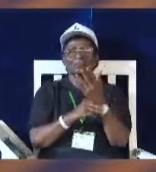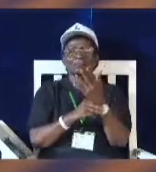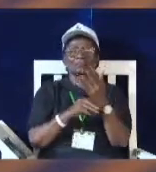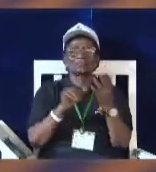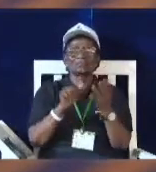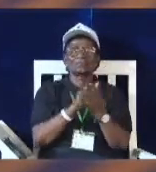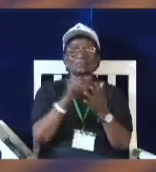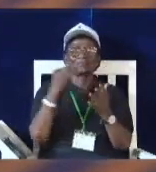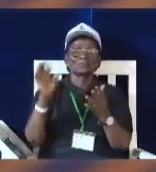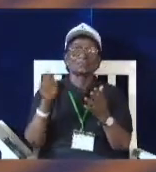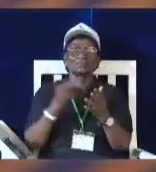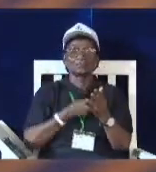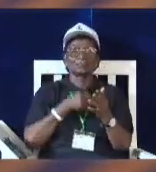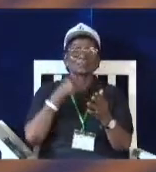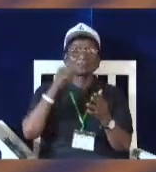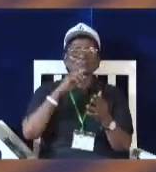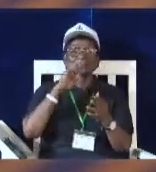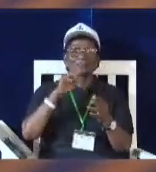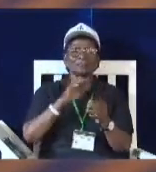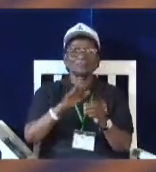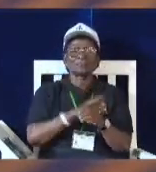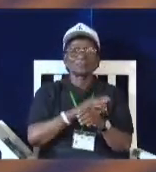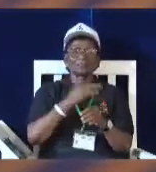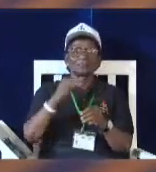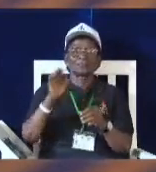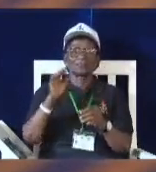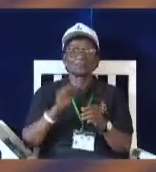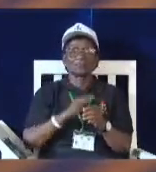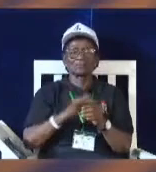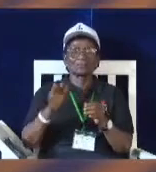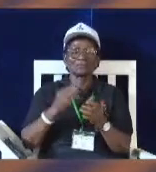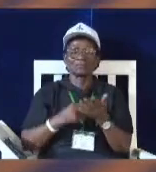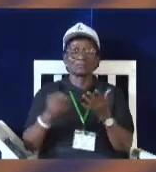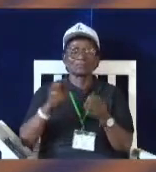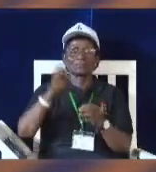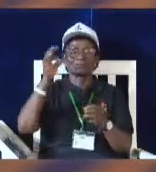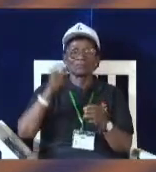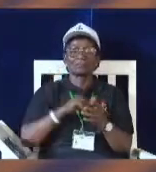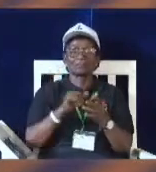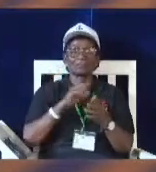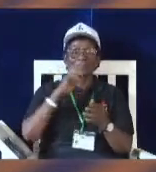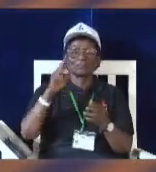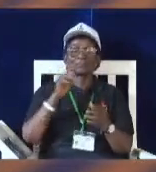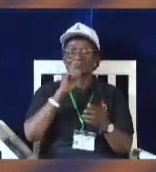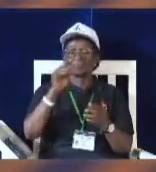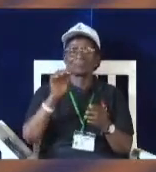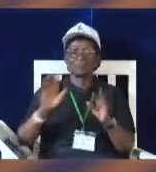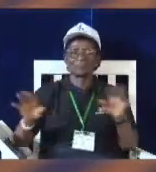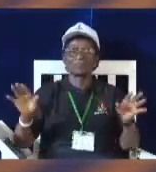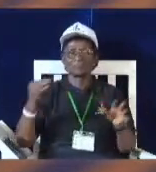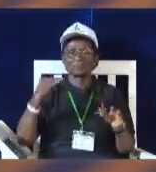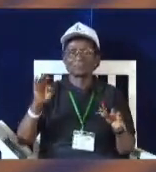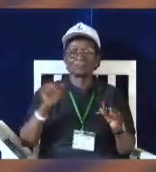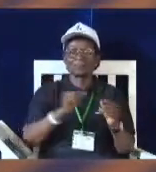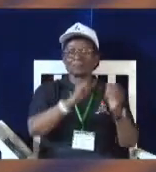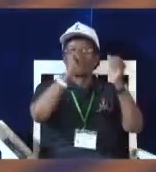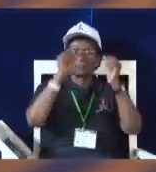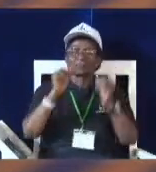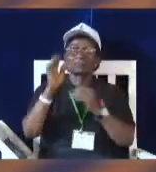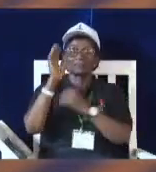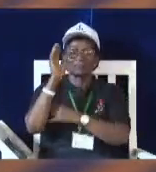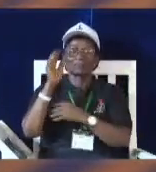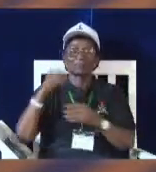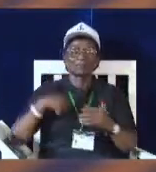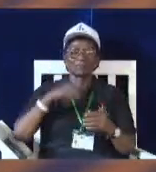Those of us who are full of the Holy Spirit, those of us who are true children of Almighty God, we are going to command every demon